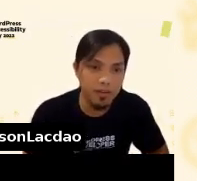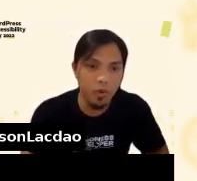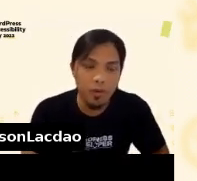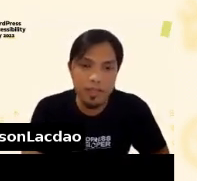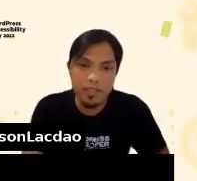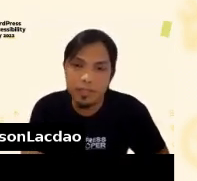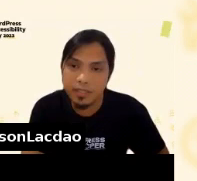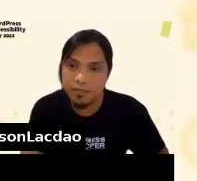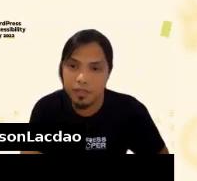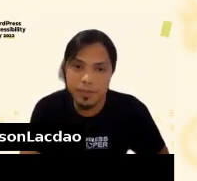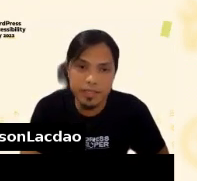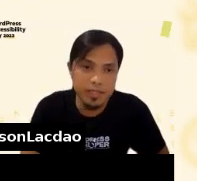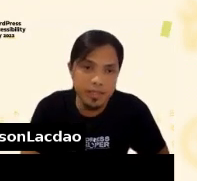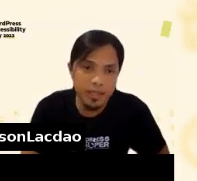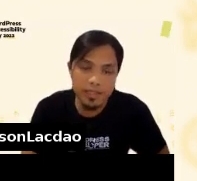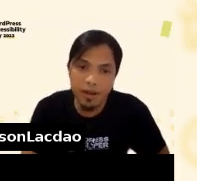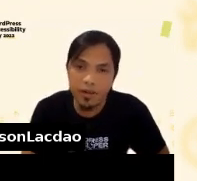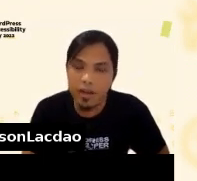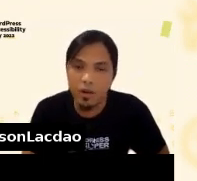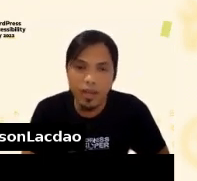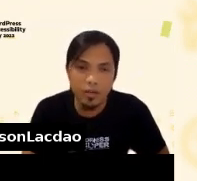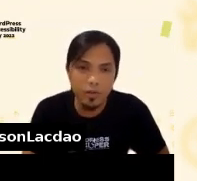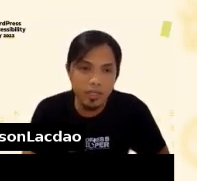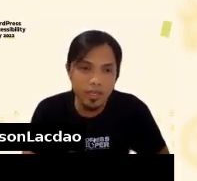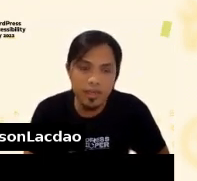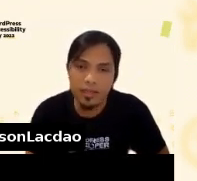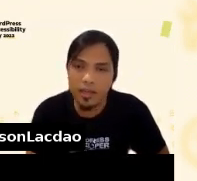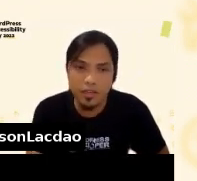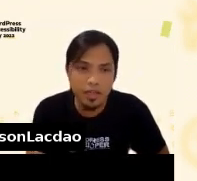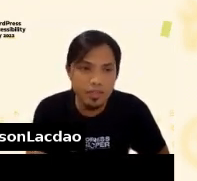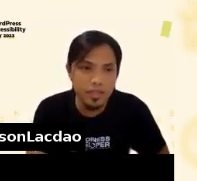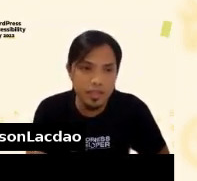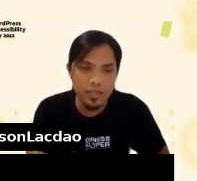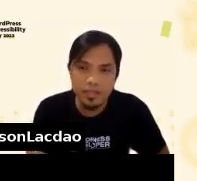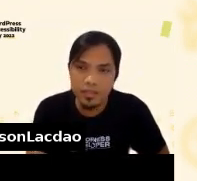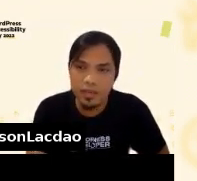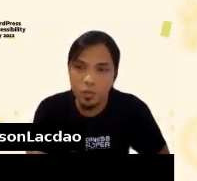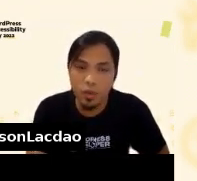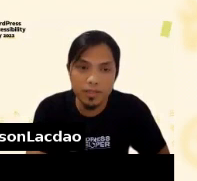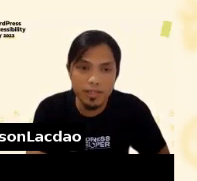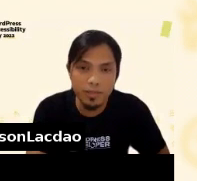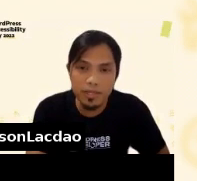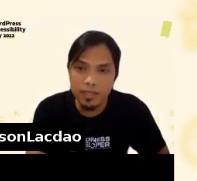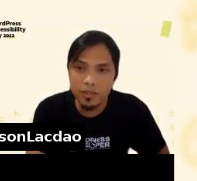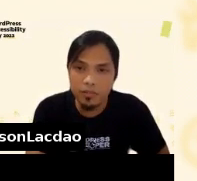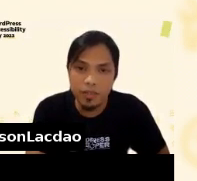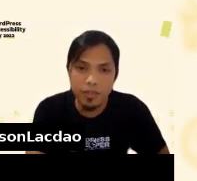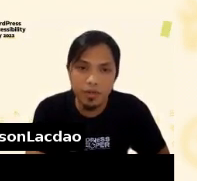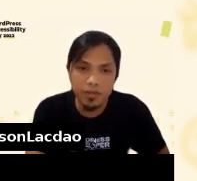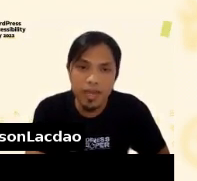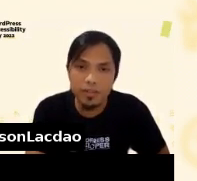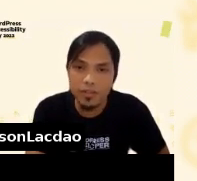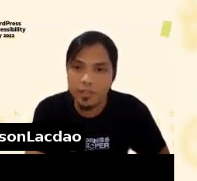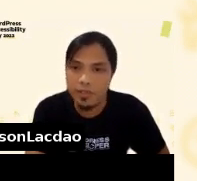of Web Accessibility Philippines. It's a very young online community that shares and teaches web accessibility to